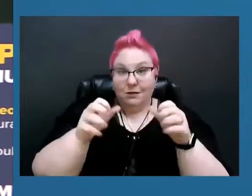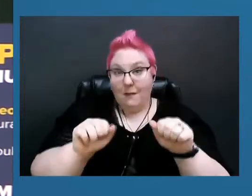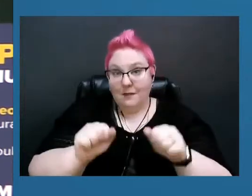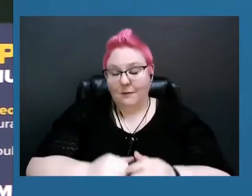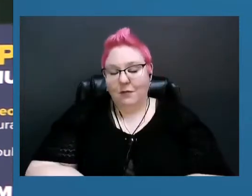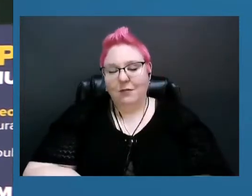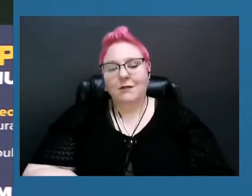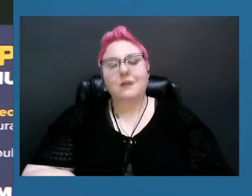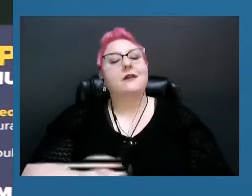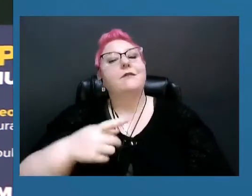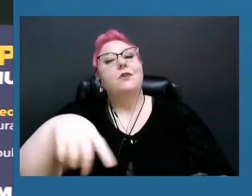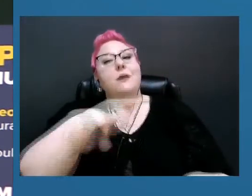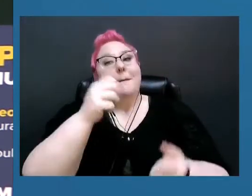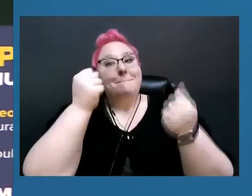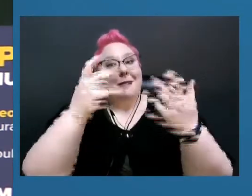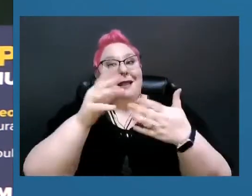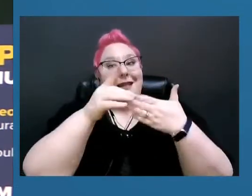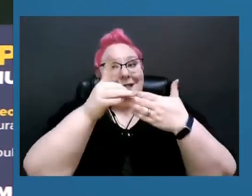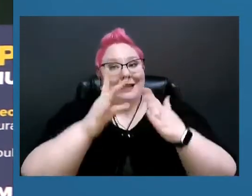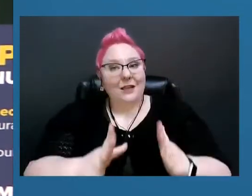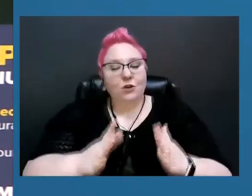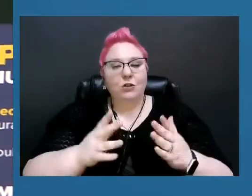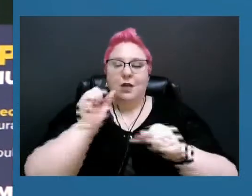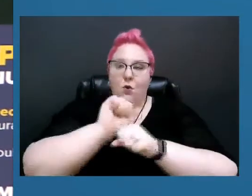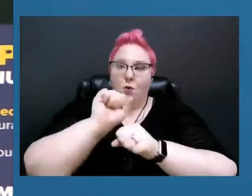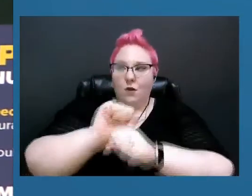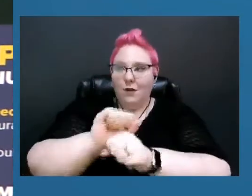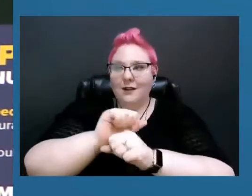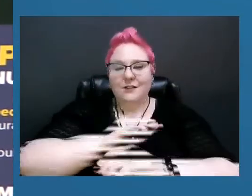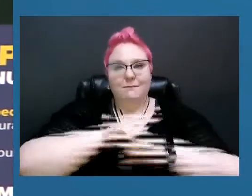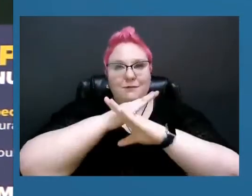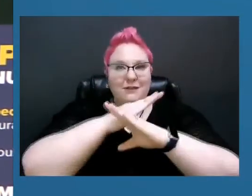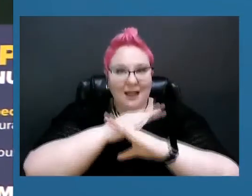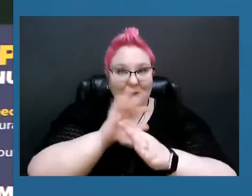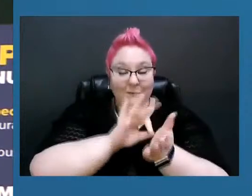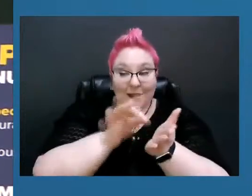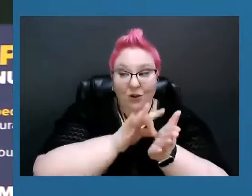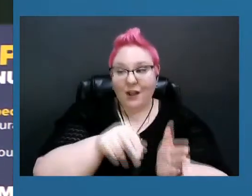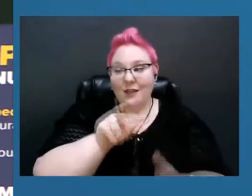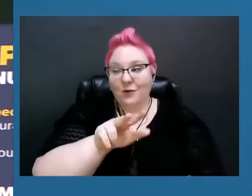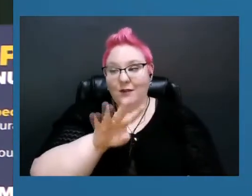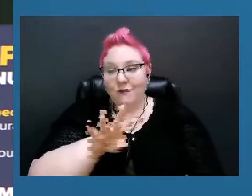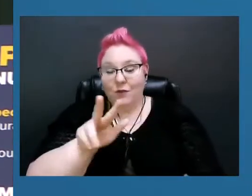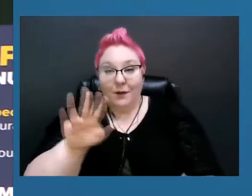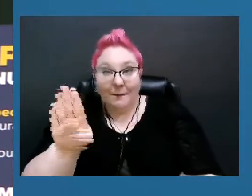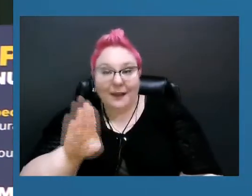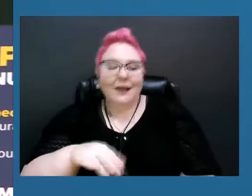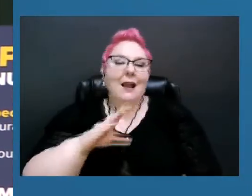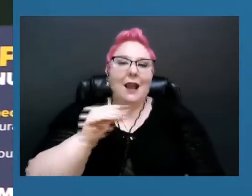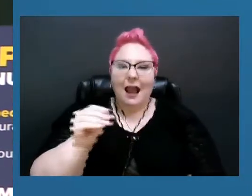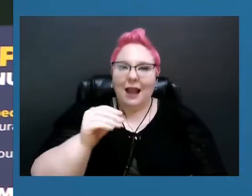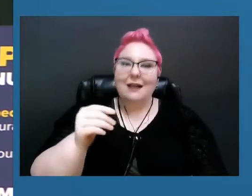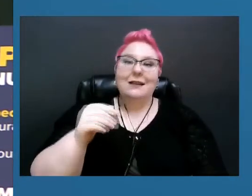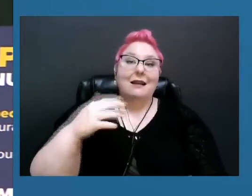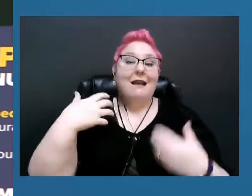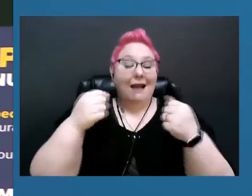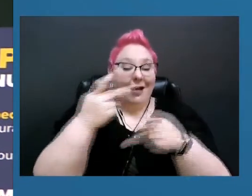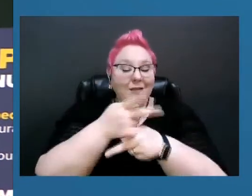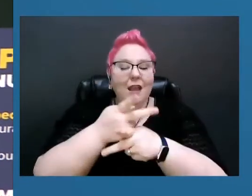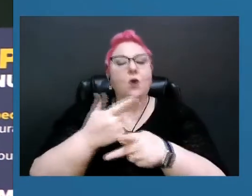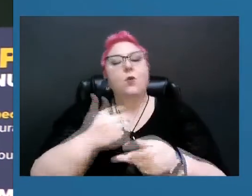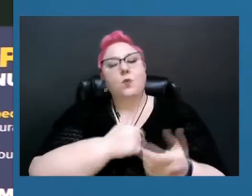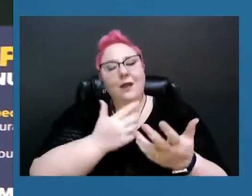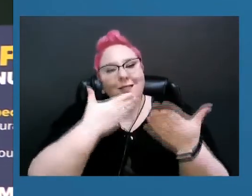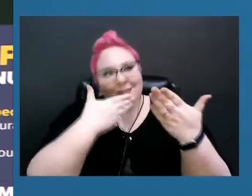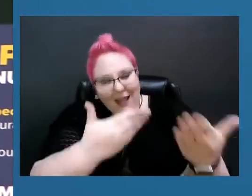many leaders working to protect Medicaid, 340B, and access to health care, we thank you. We thank everyone in this room